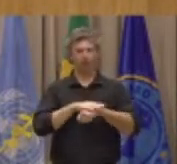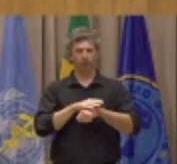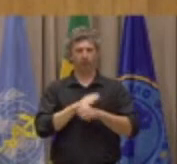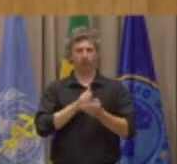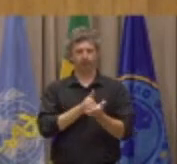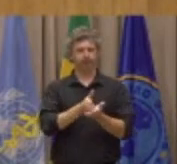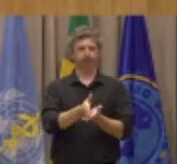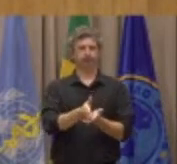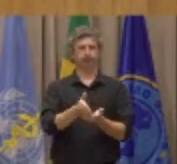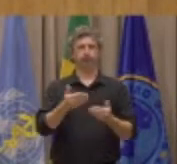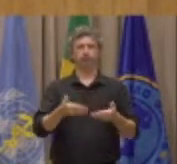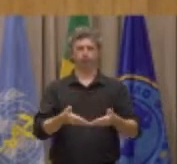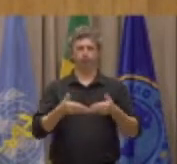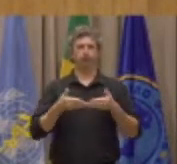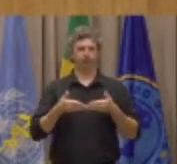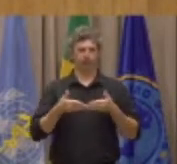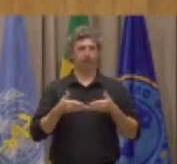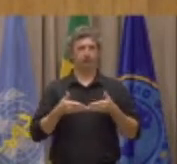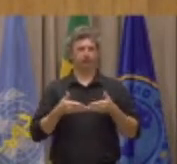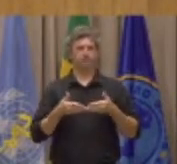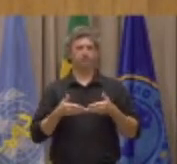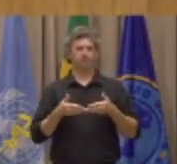to watch your time.